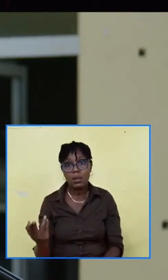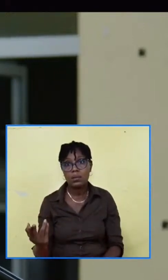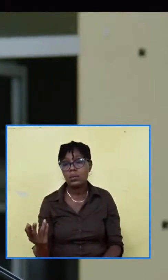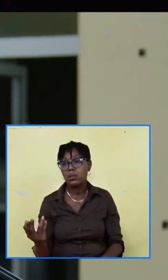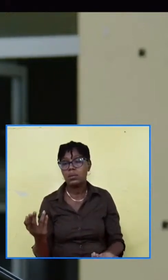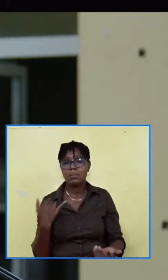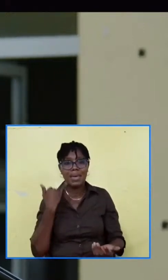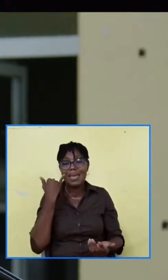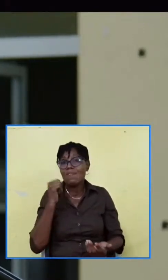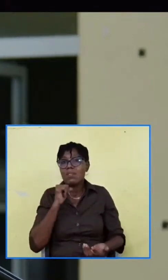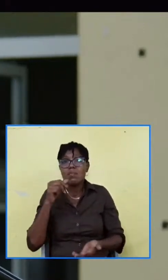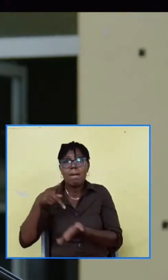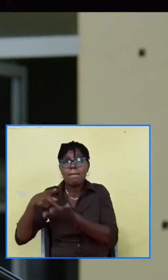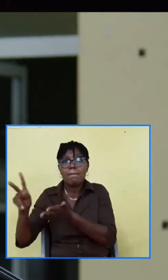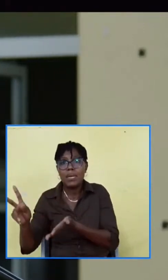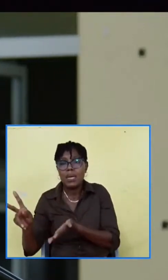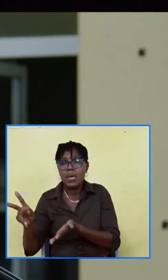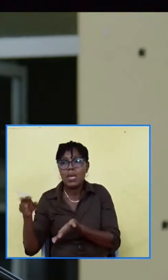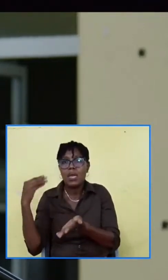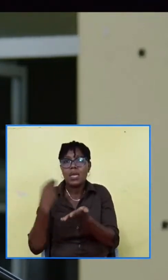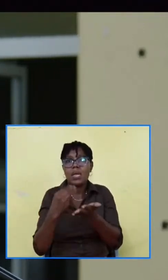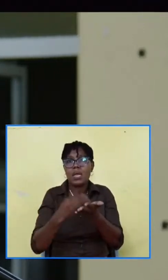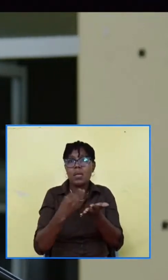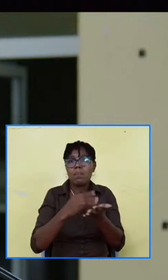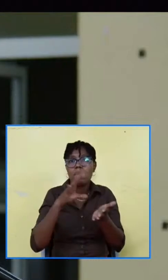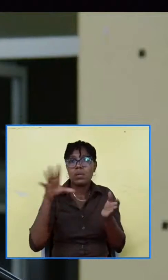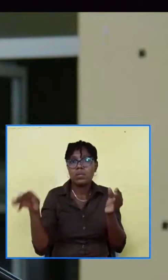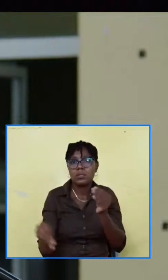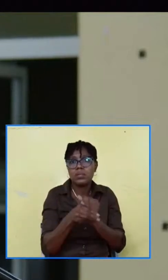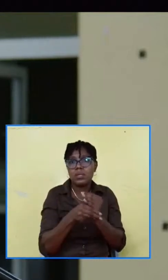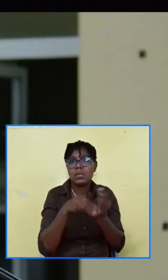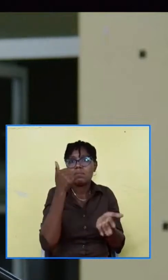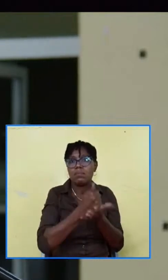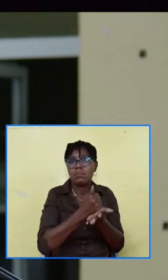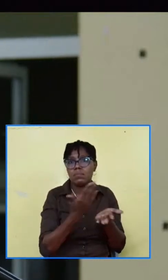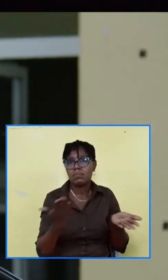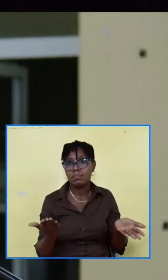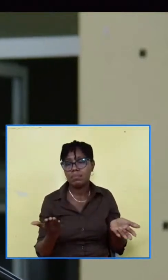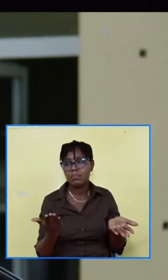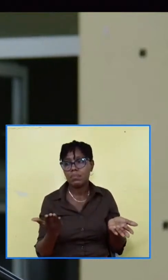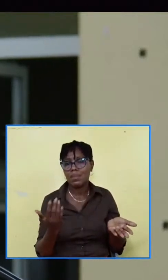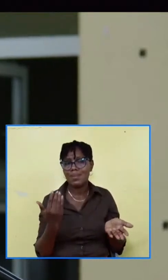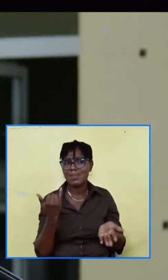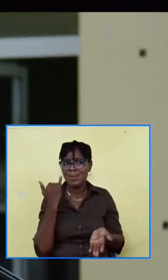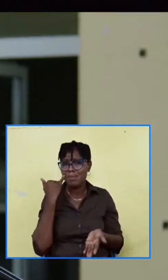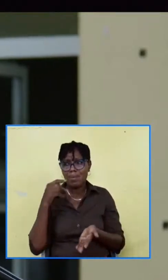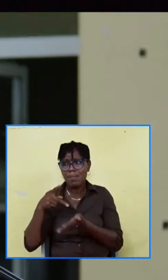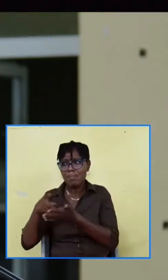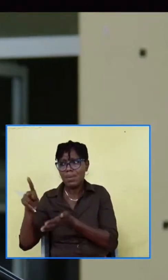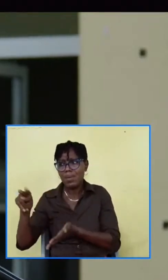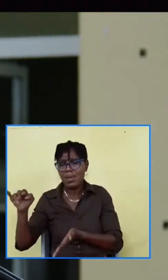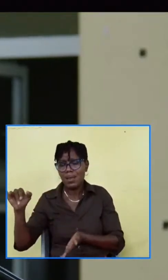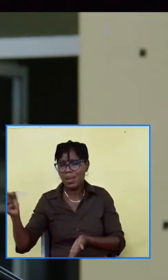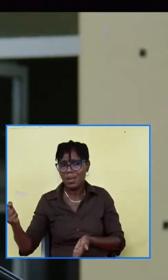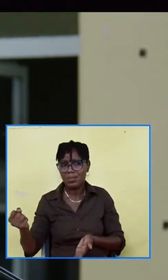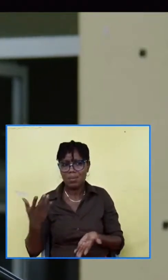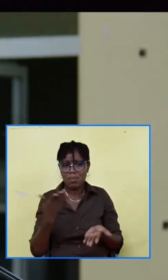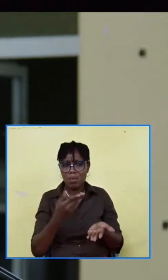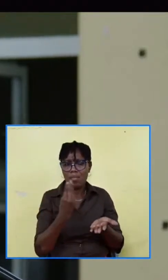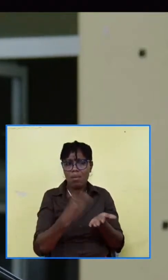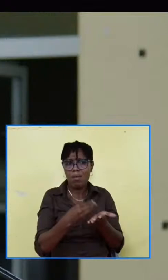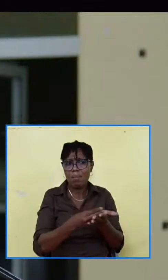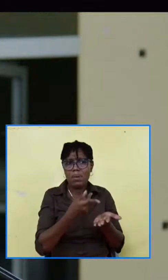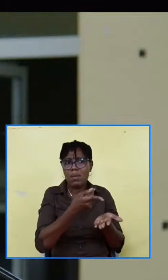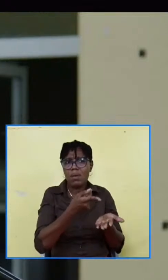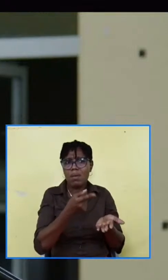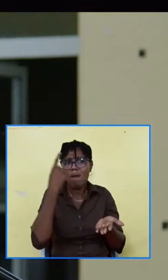money in a shoebox. So the question is, where is the money and how do you justify the money on the bank, in my opinion? Secondly, I think there's a